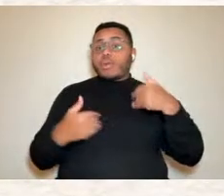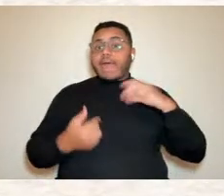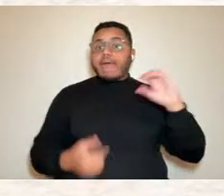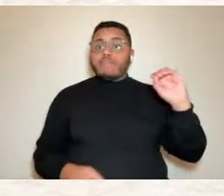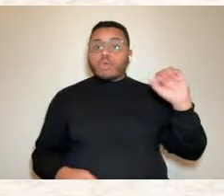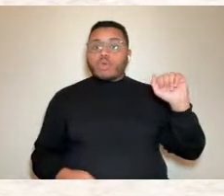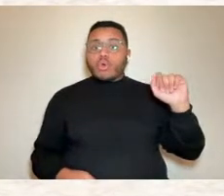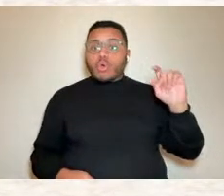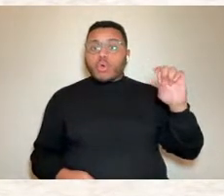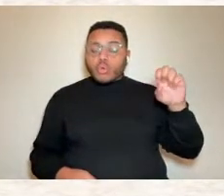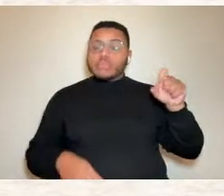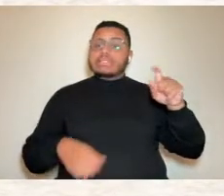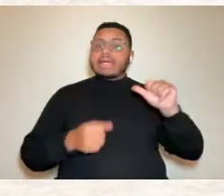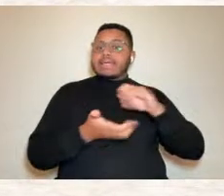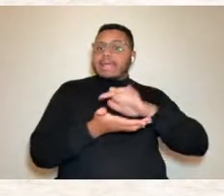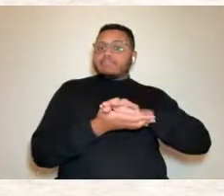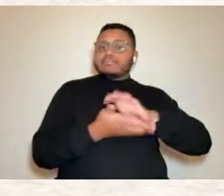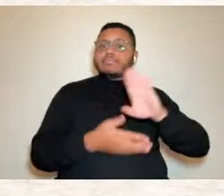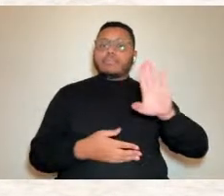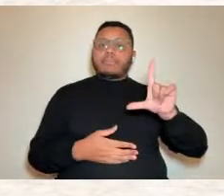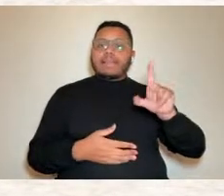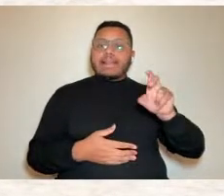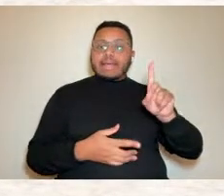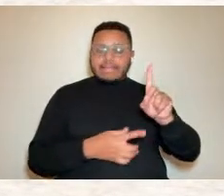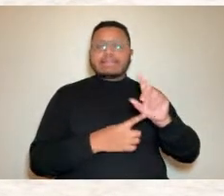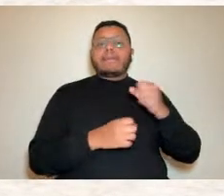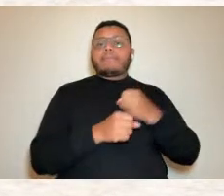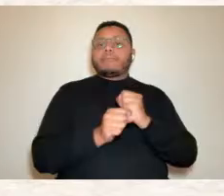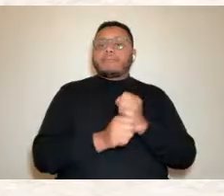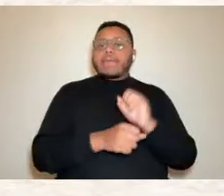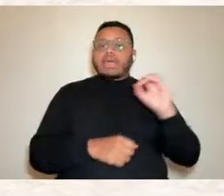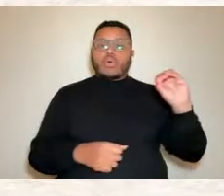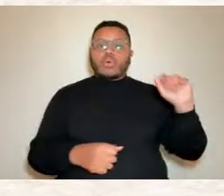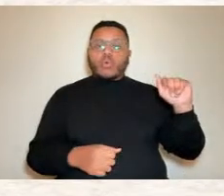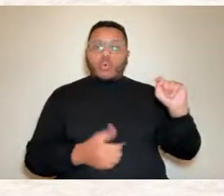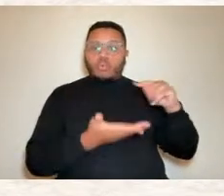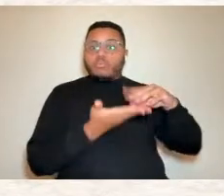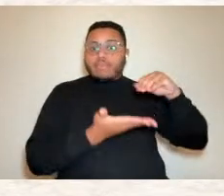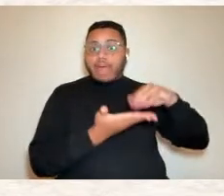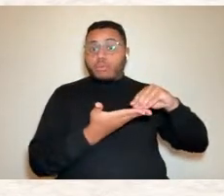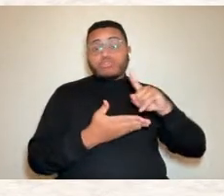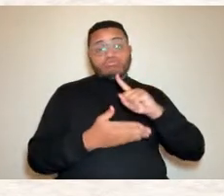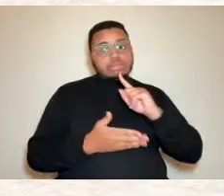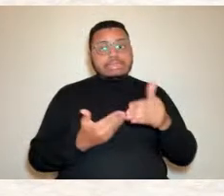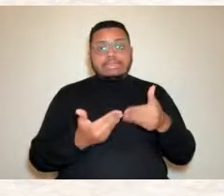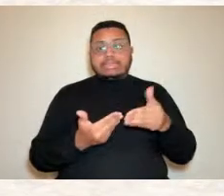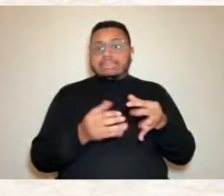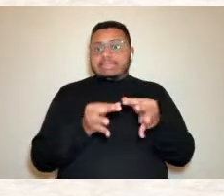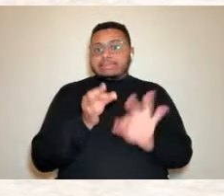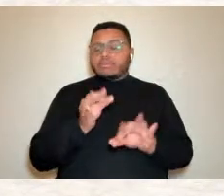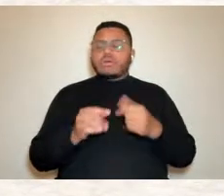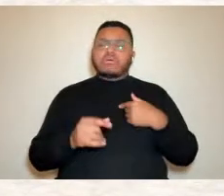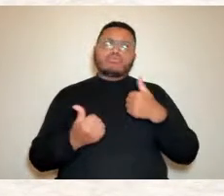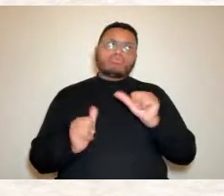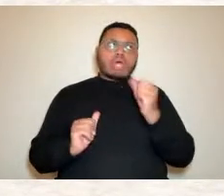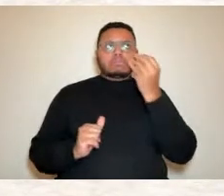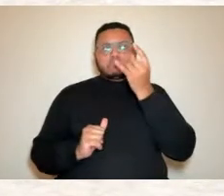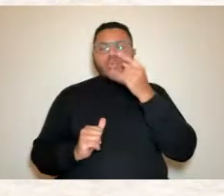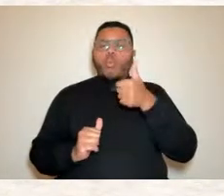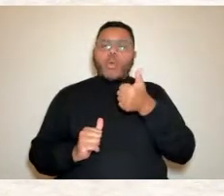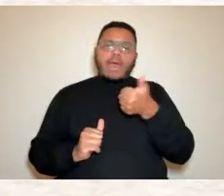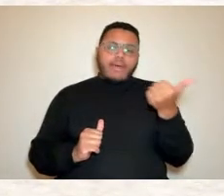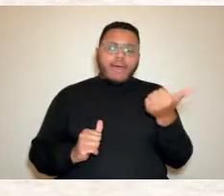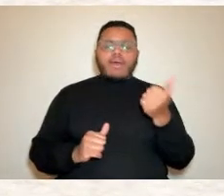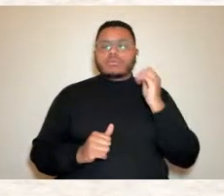blend down some oats and make oat flour. That's really super easy to do. And I'm trying to think what else.